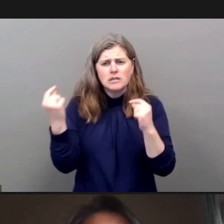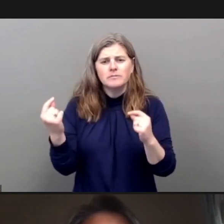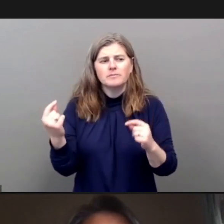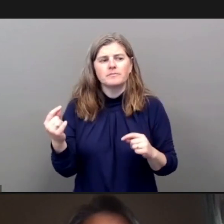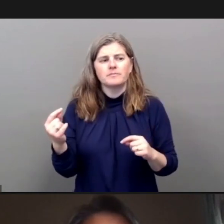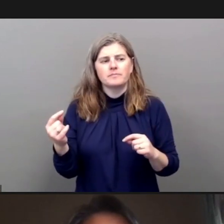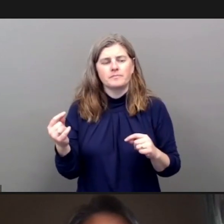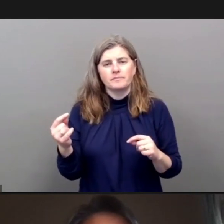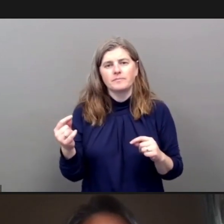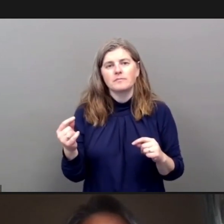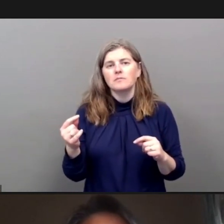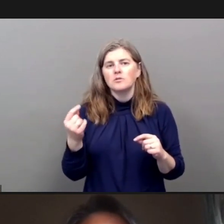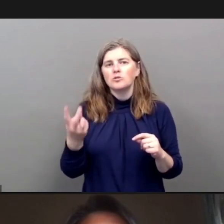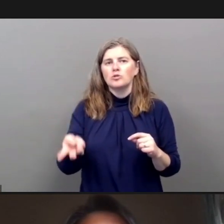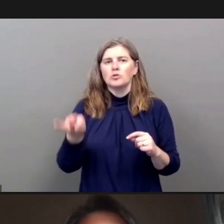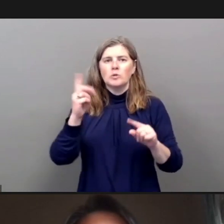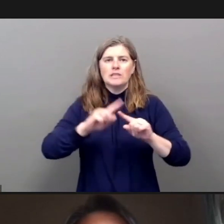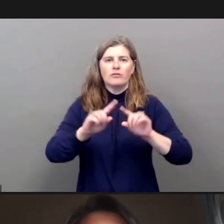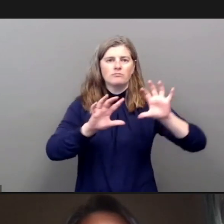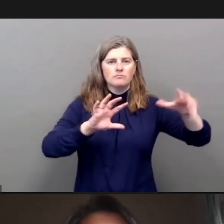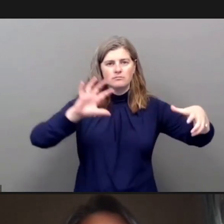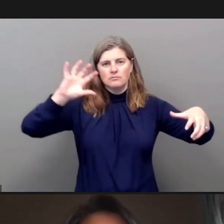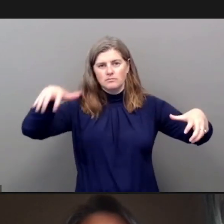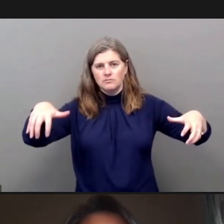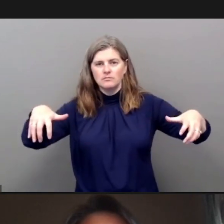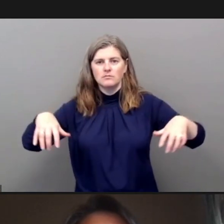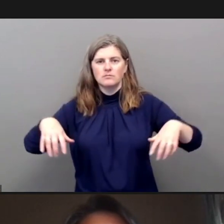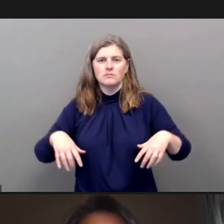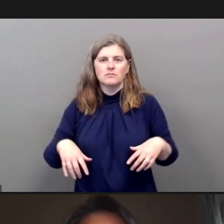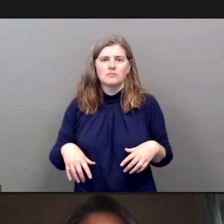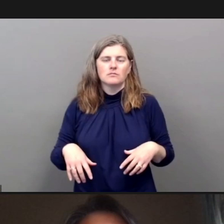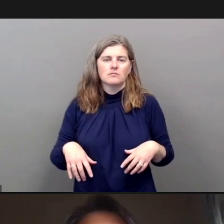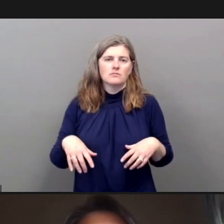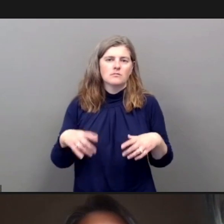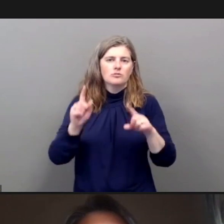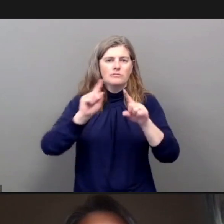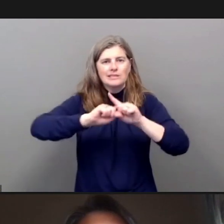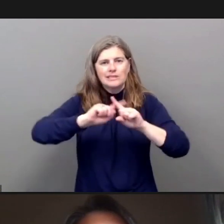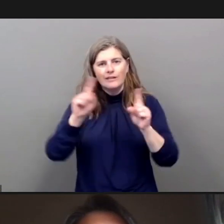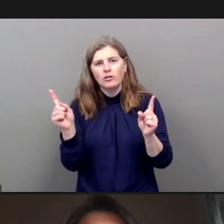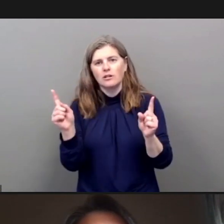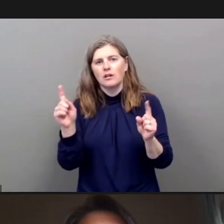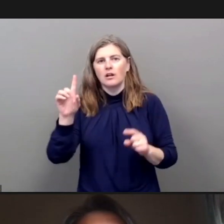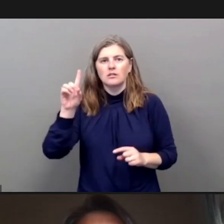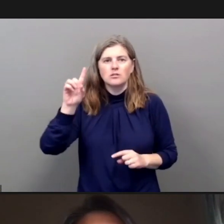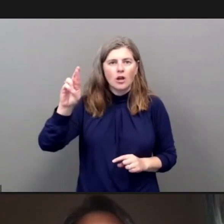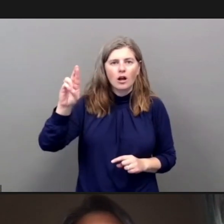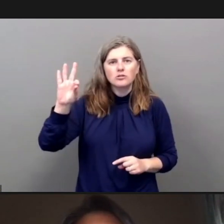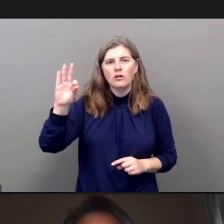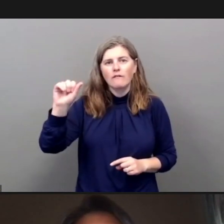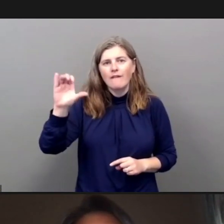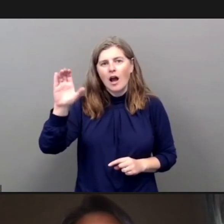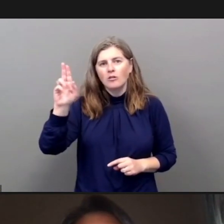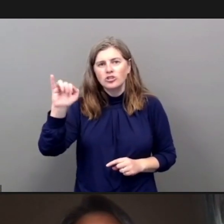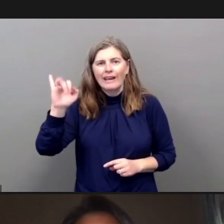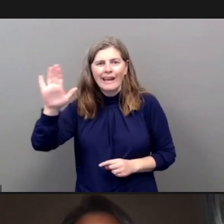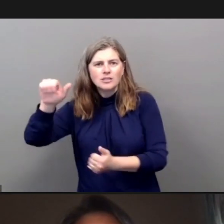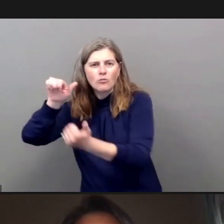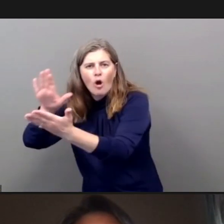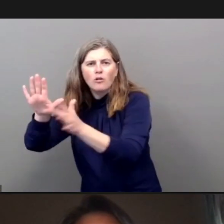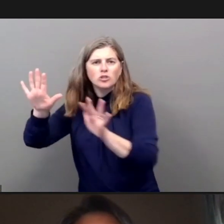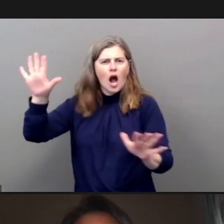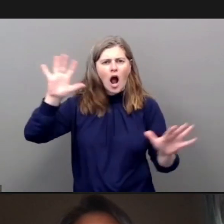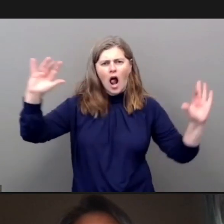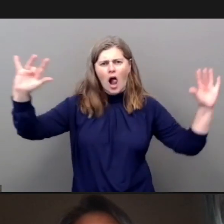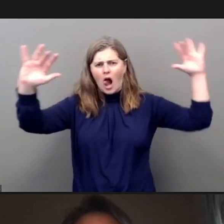two different camps and the article in the Lancet and the Dr. Fauci's approach. And so we're in the middle of that kind